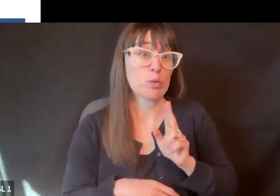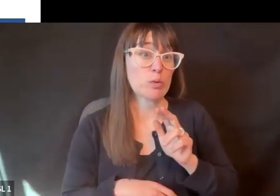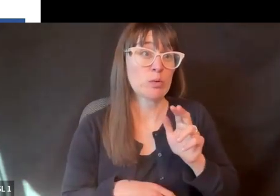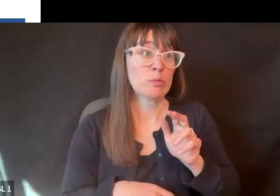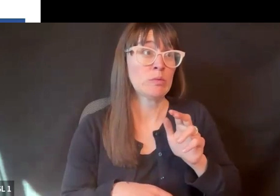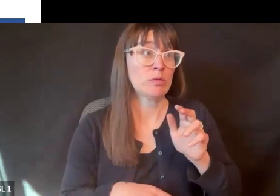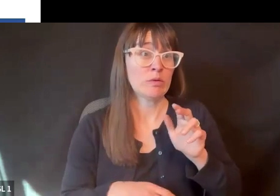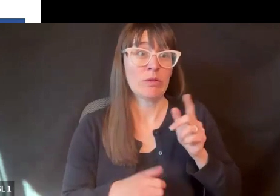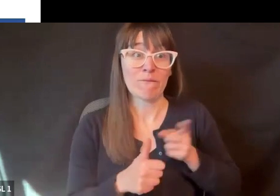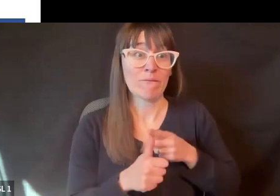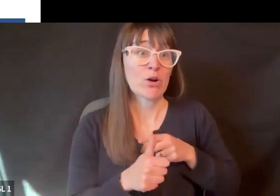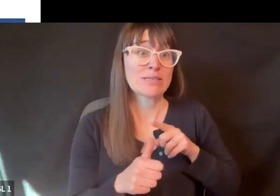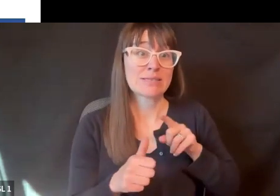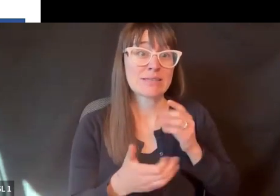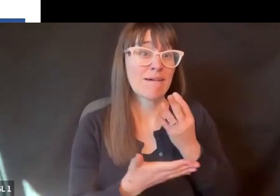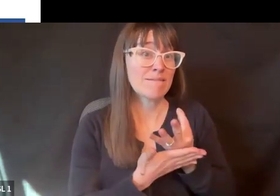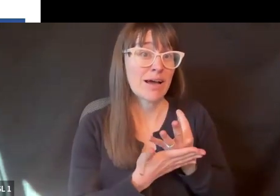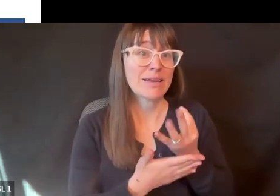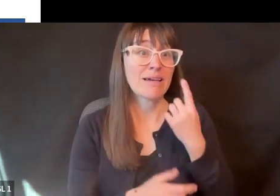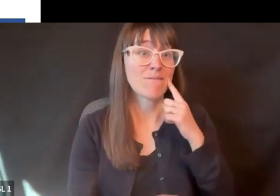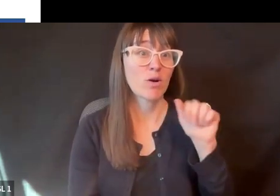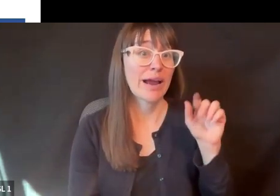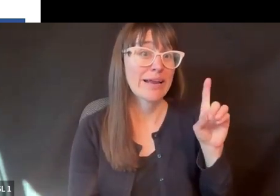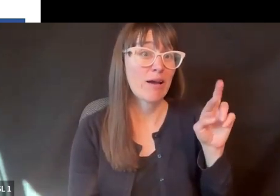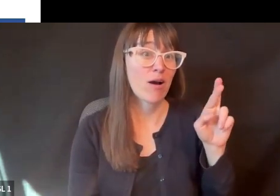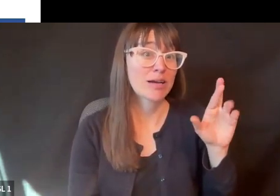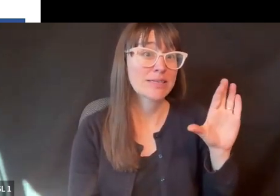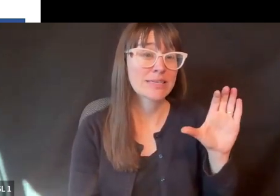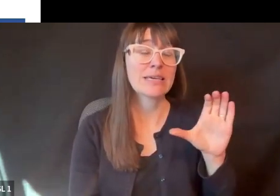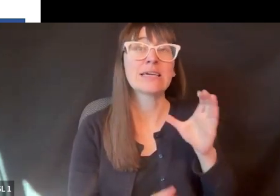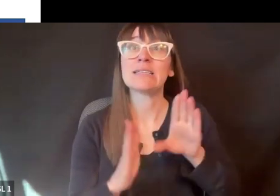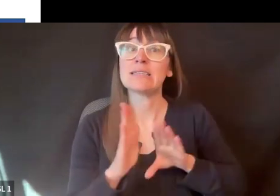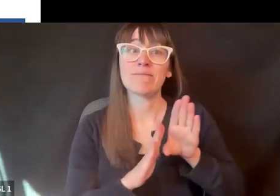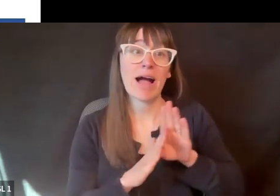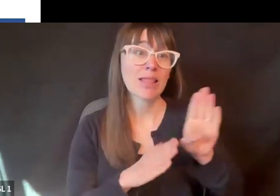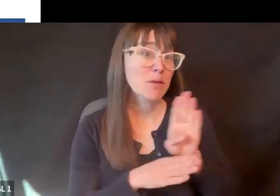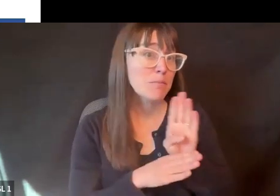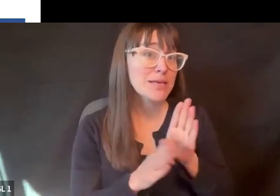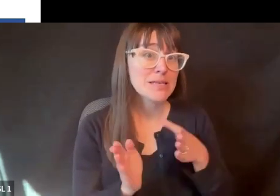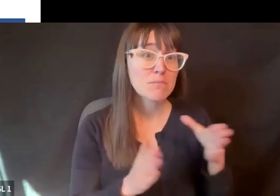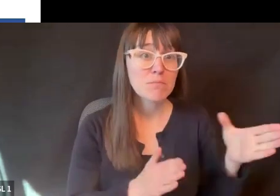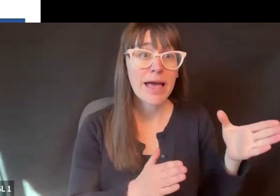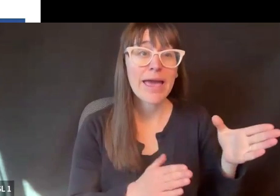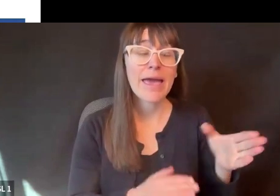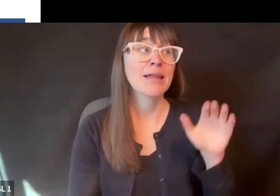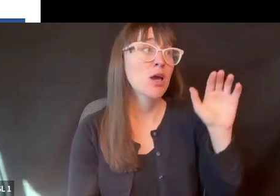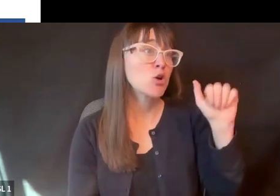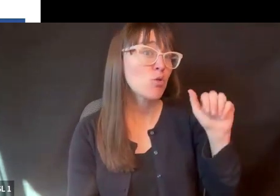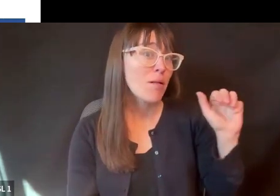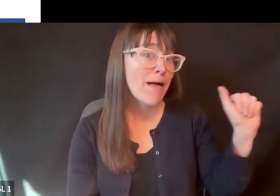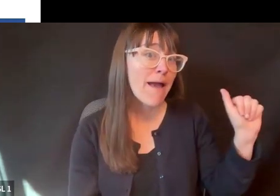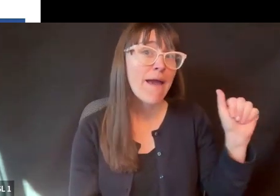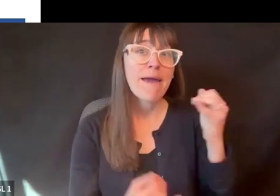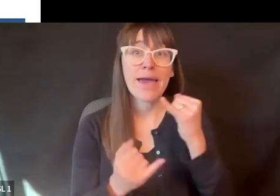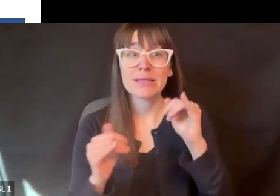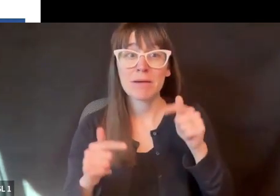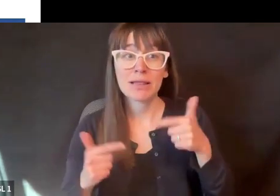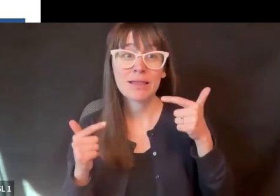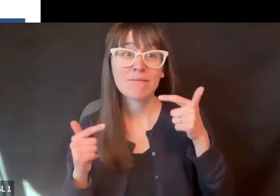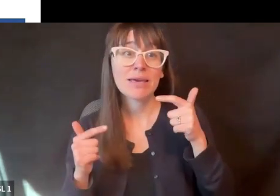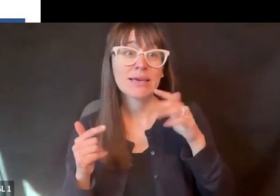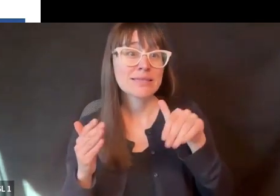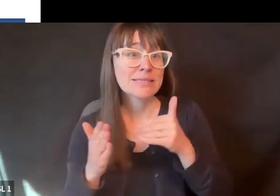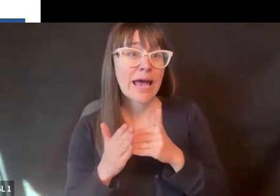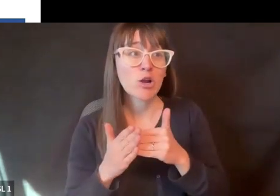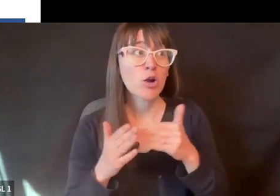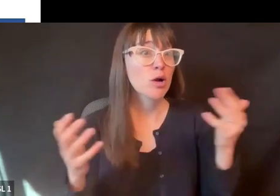actually that first funding for ADRCs in California to develop a business plan for ADRC, to bring together the AAA and the Independent